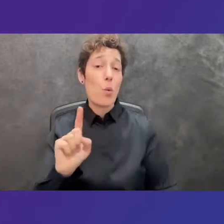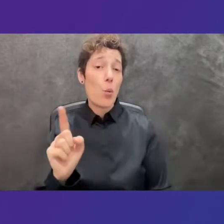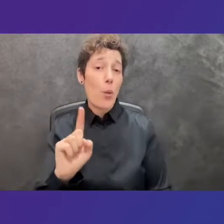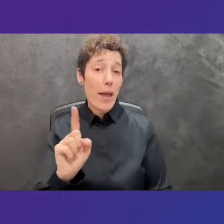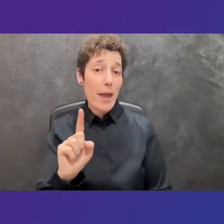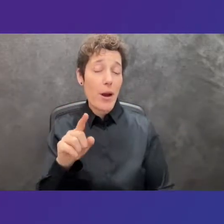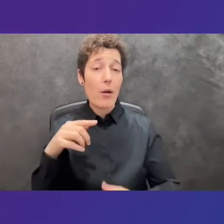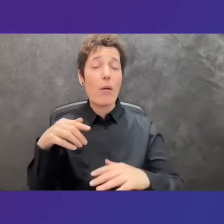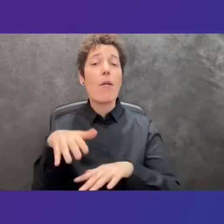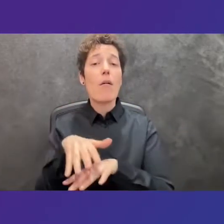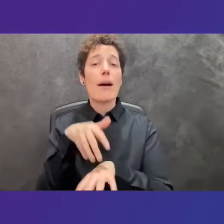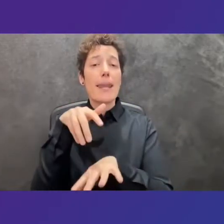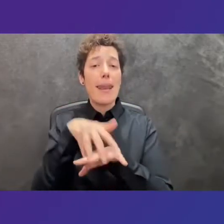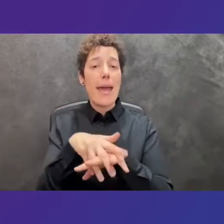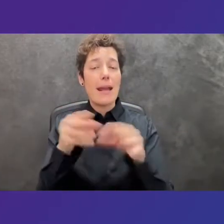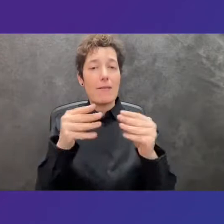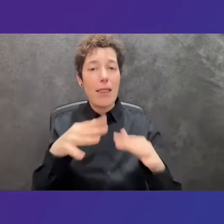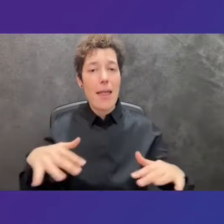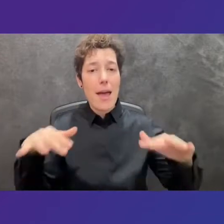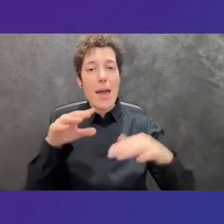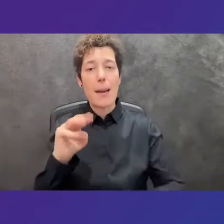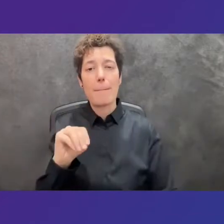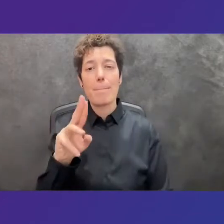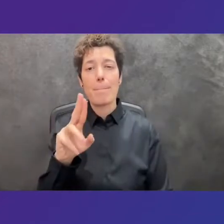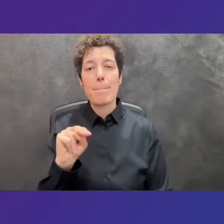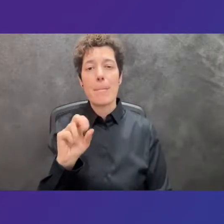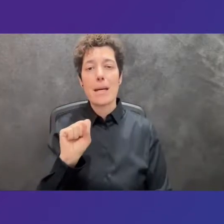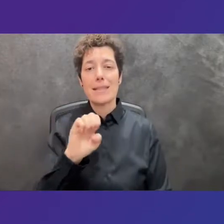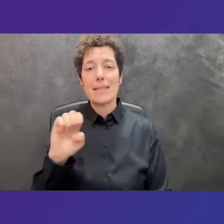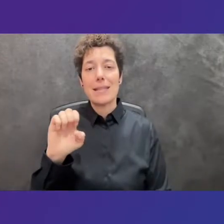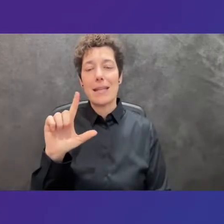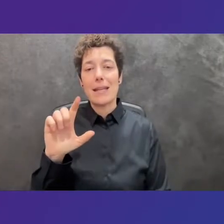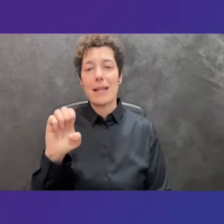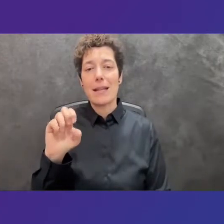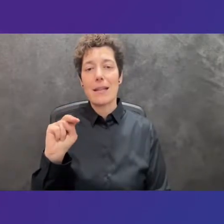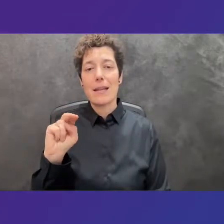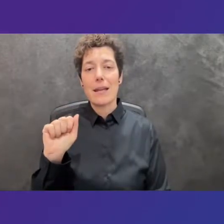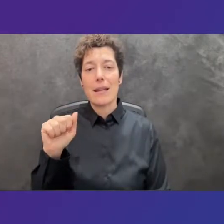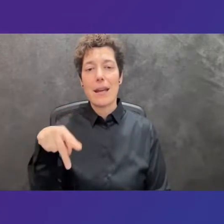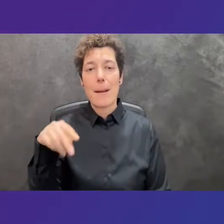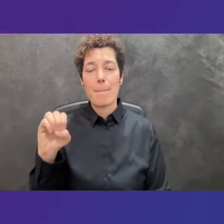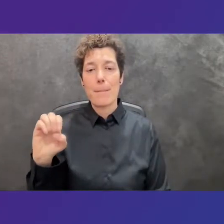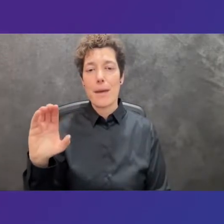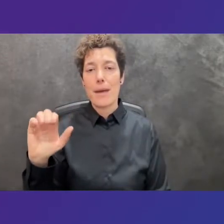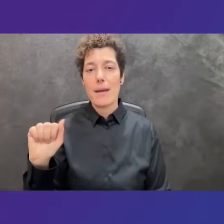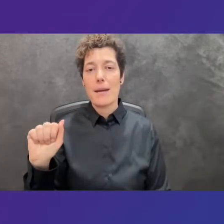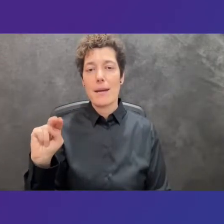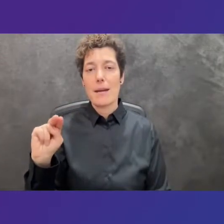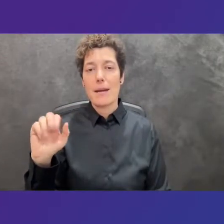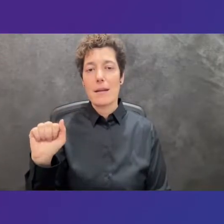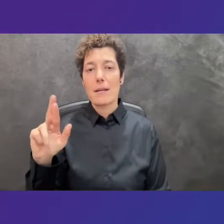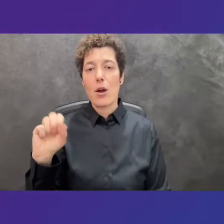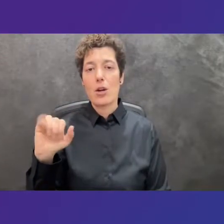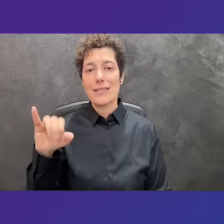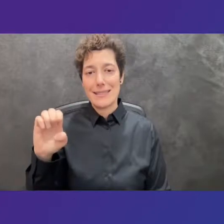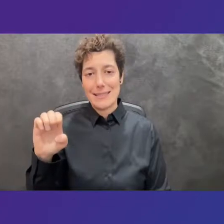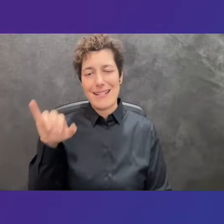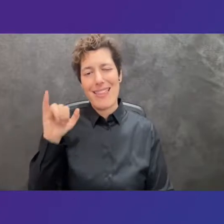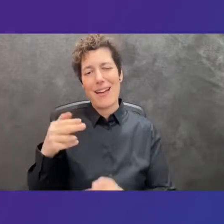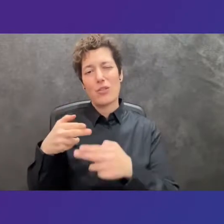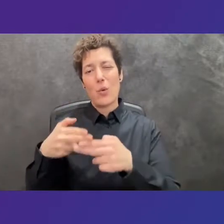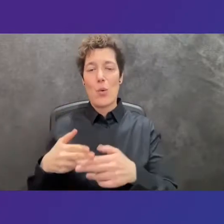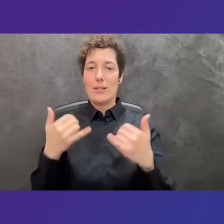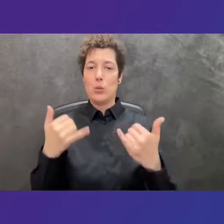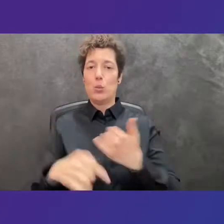unceded land of the Munsee, Lenape, and Canarsie tribes that is also known as the Brooklyn neighborhood of Bed-Stuy.